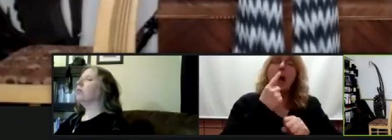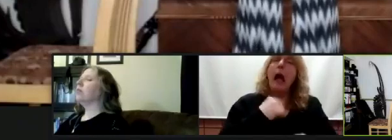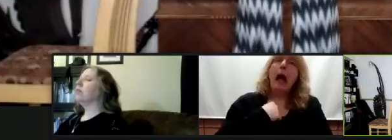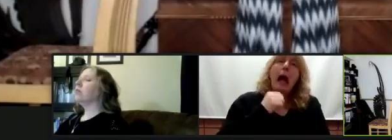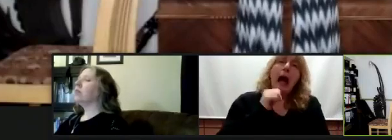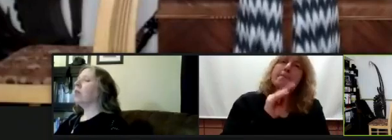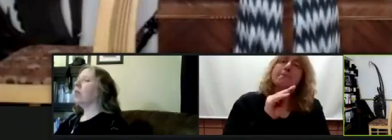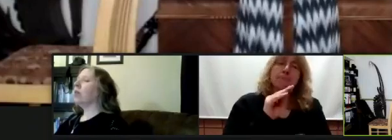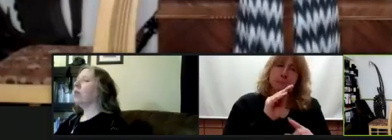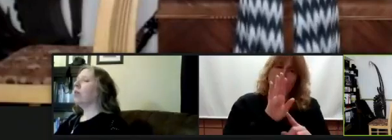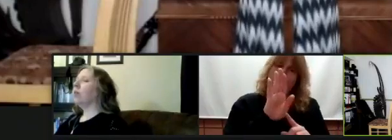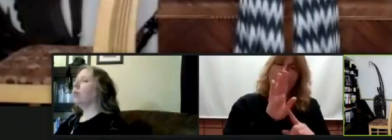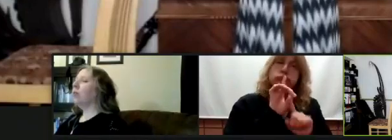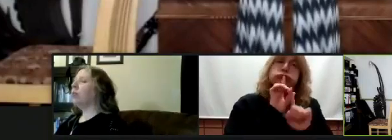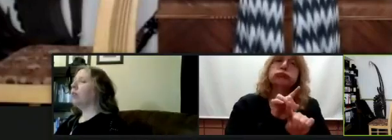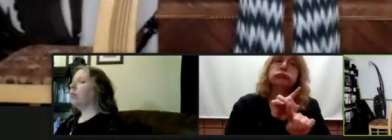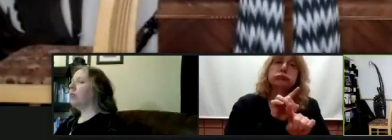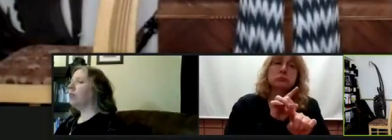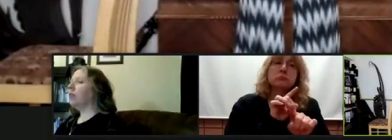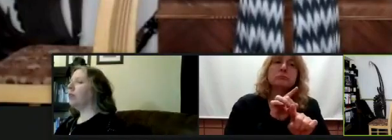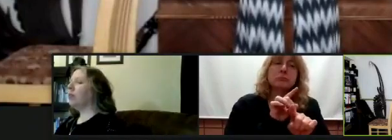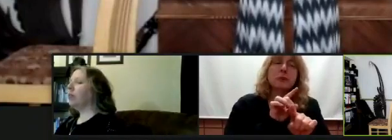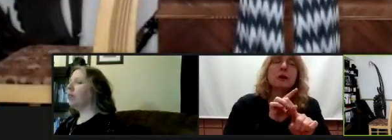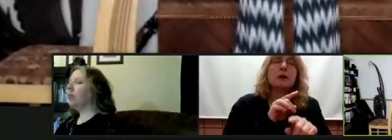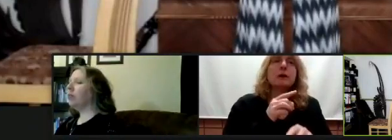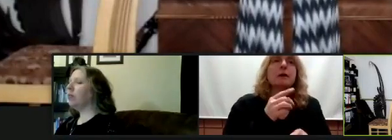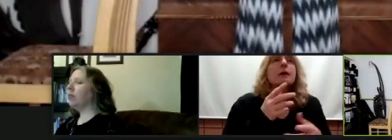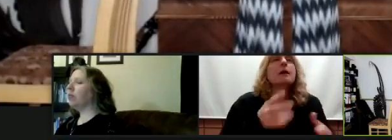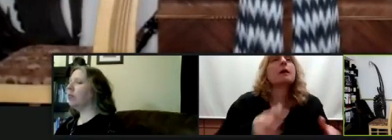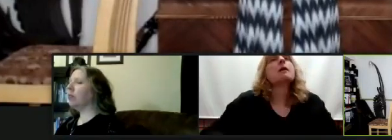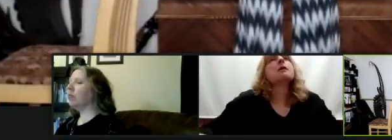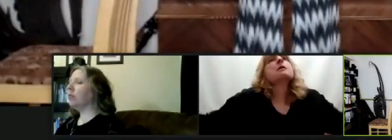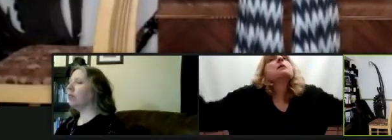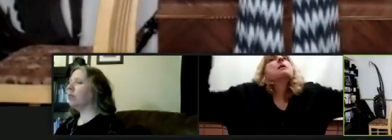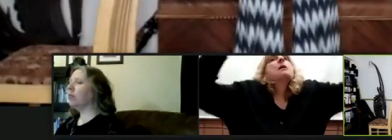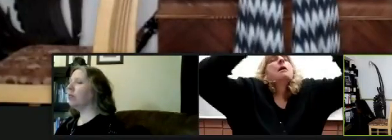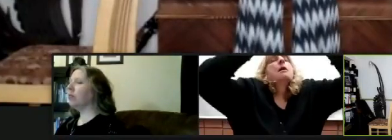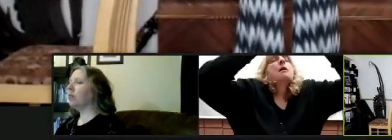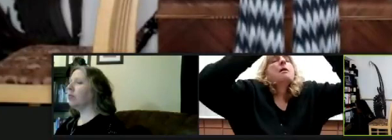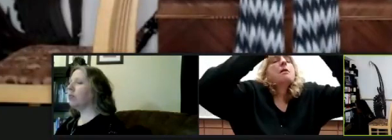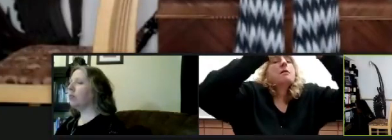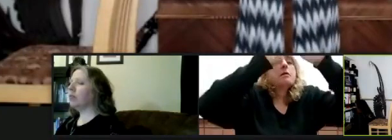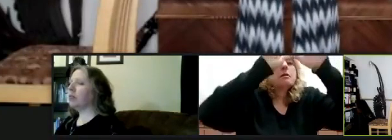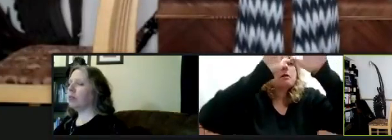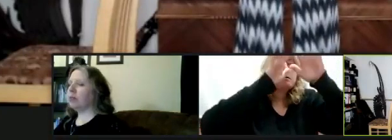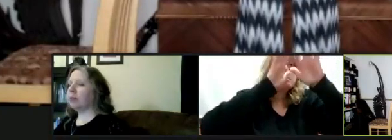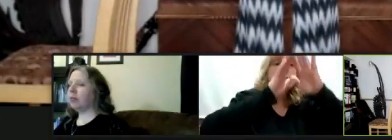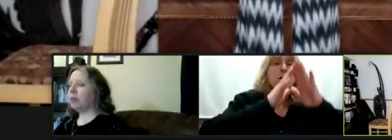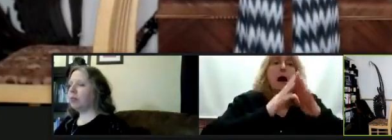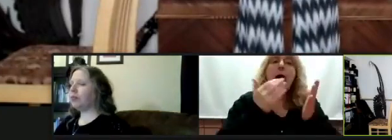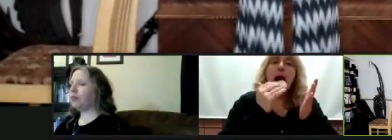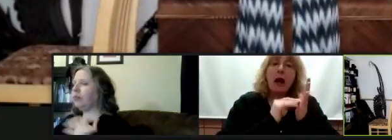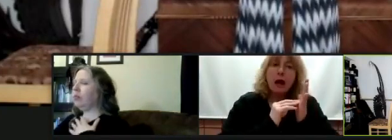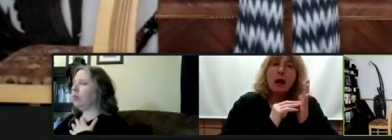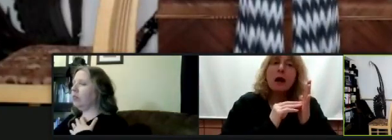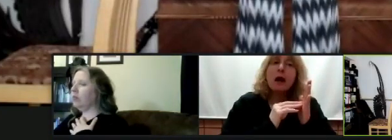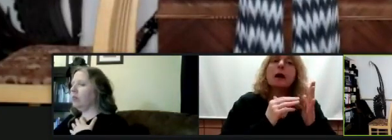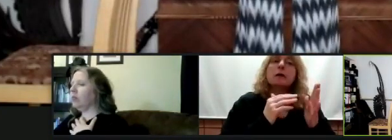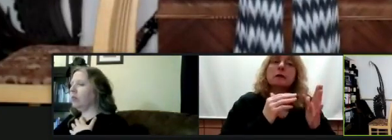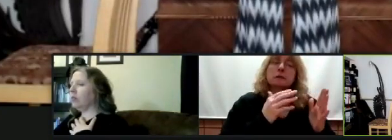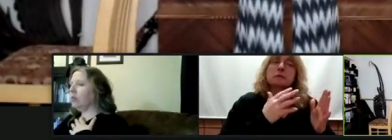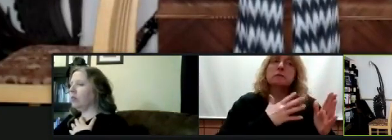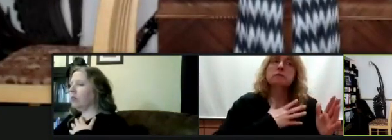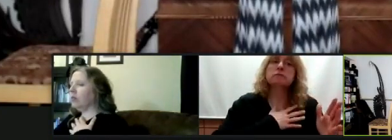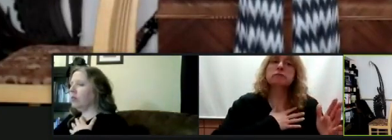And as you exhale this time, once again, one hand to your heart, the other hand checking in. Where's your